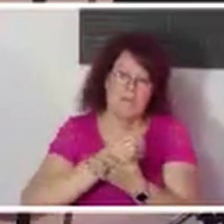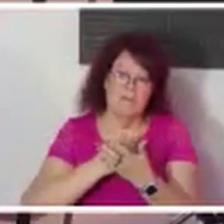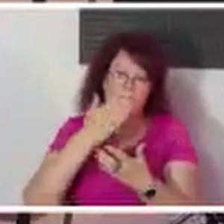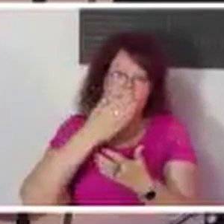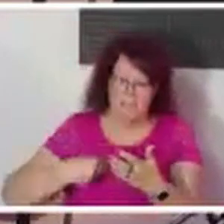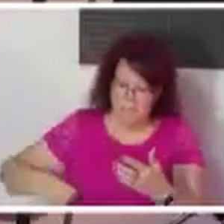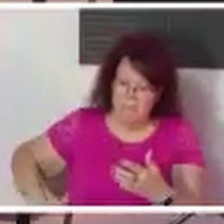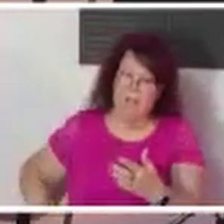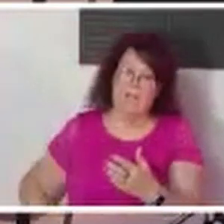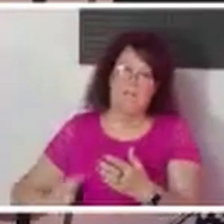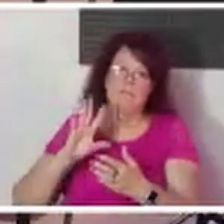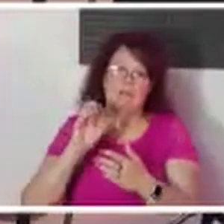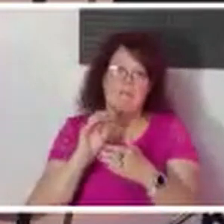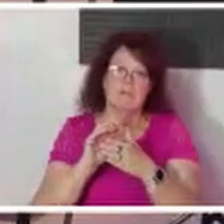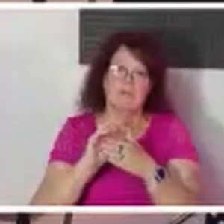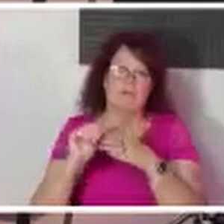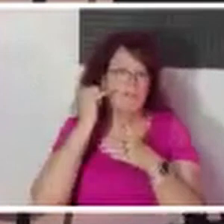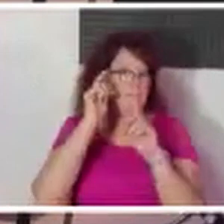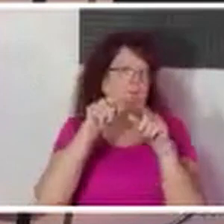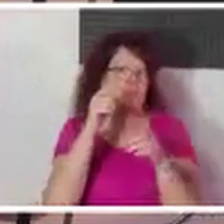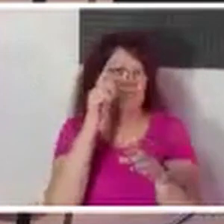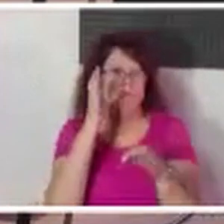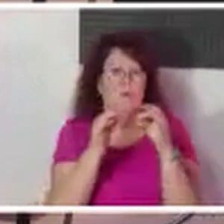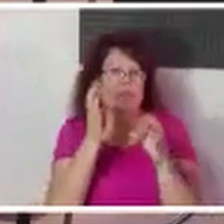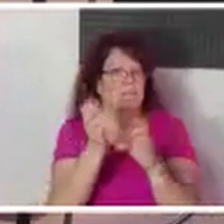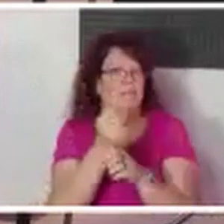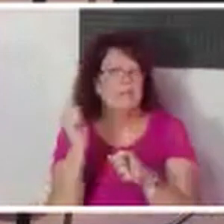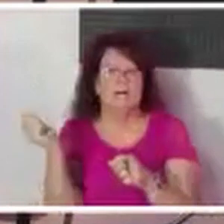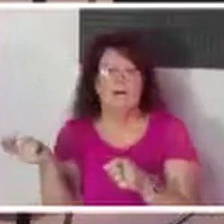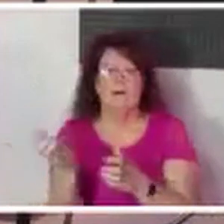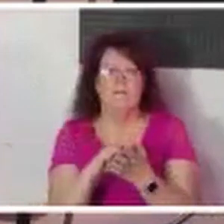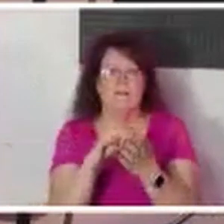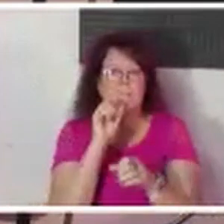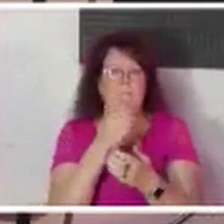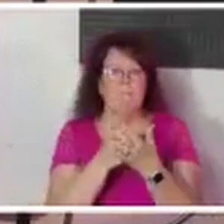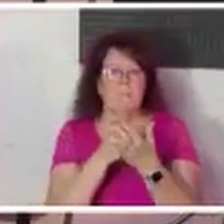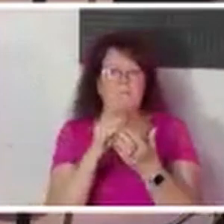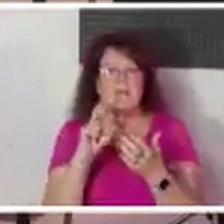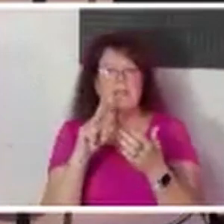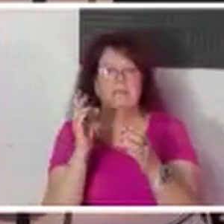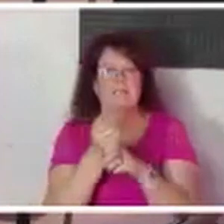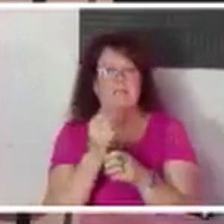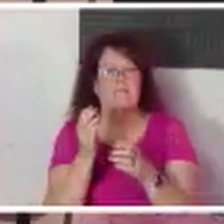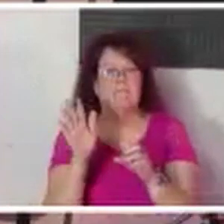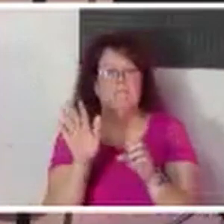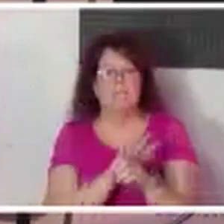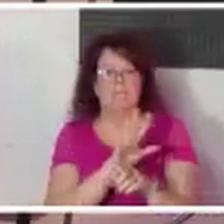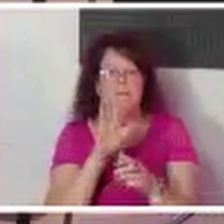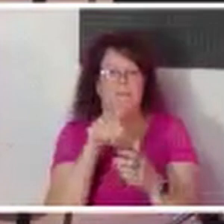that $500. So long as you go to court, they get all of that money back, they get the full $5,000 back, and now they've profited the